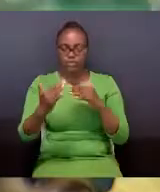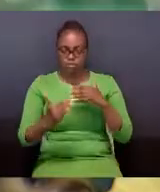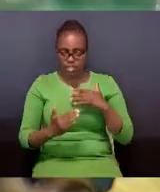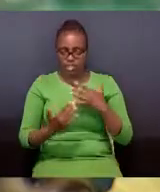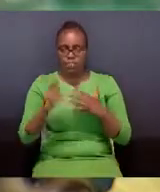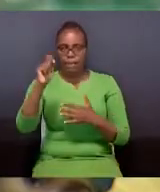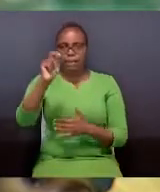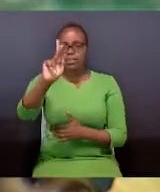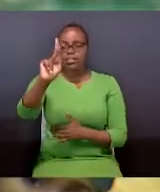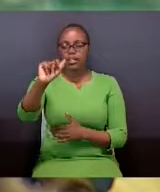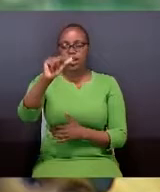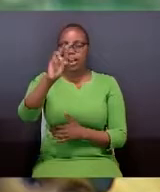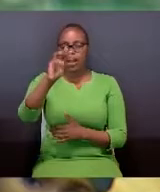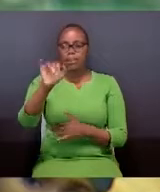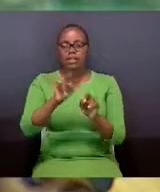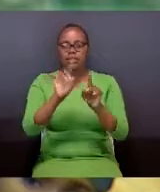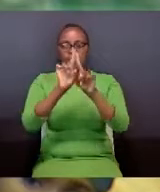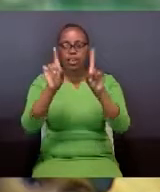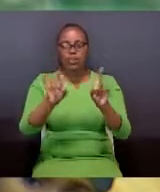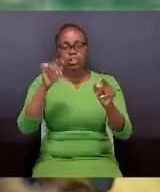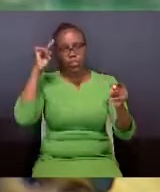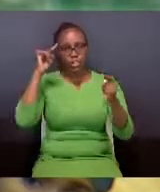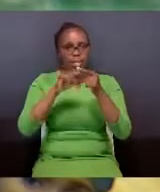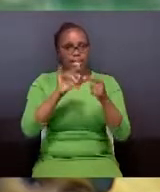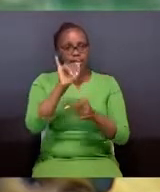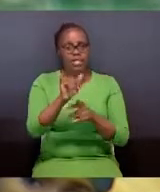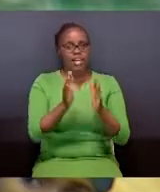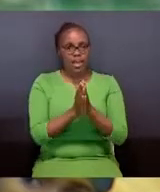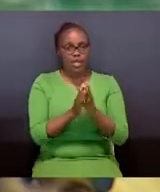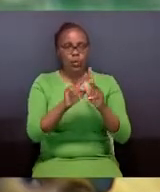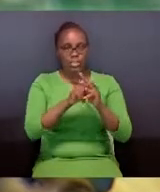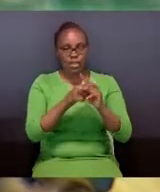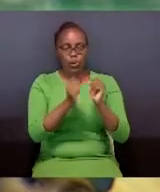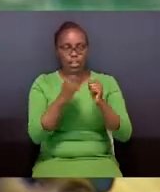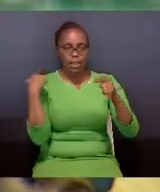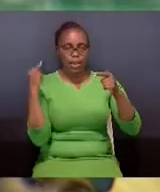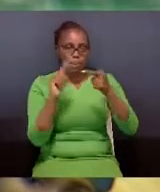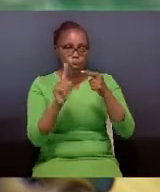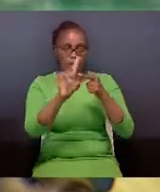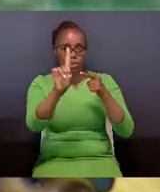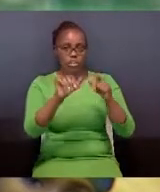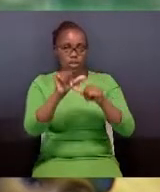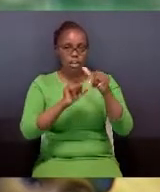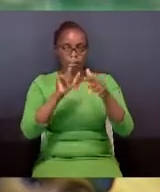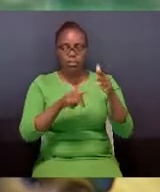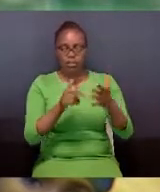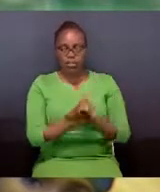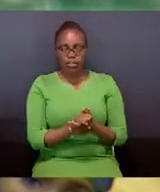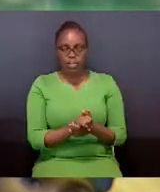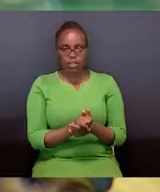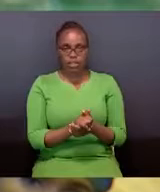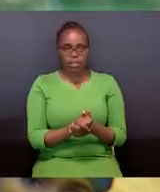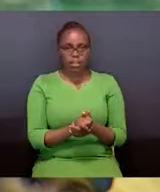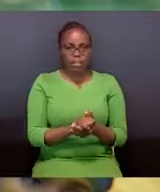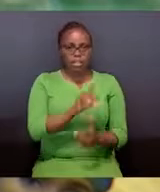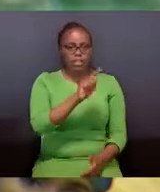Excellency, President Kagame, a number of the questions were targeted at you. So we'll start with the first one from